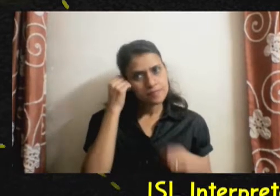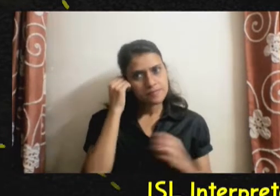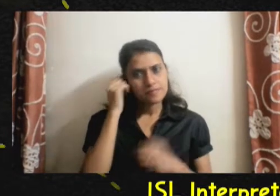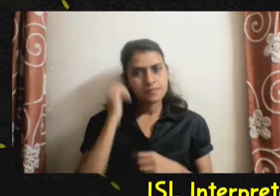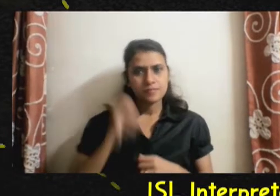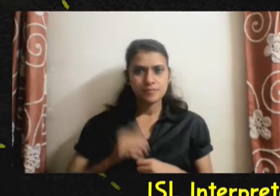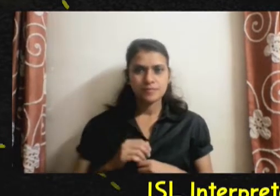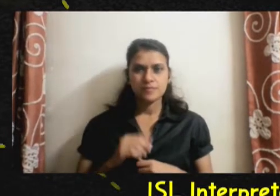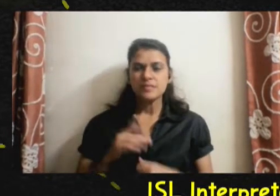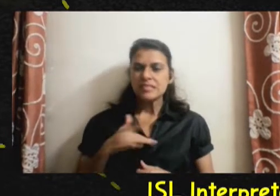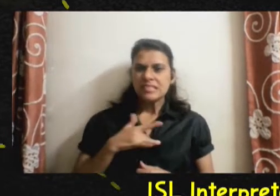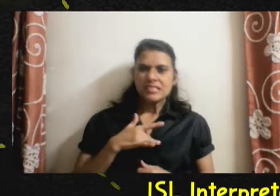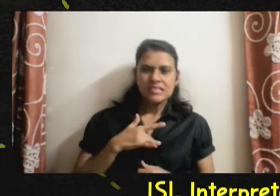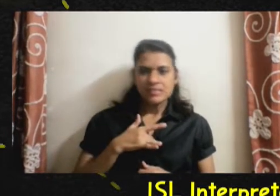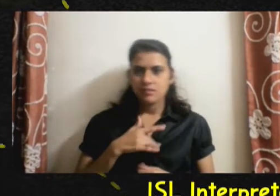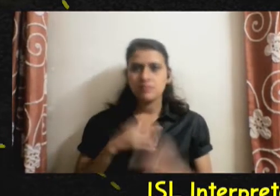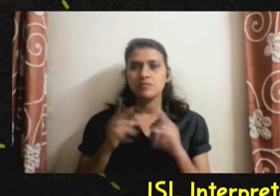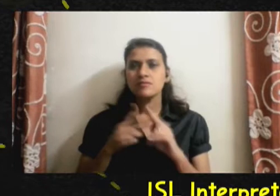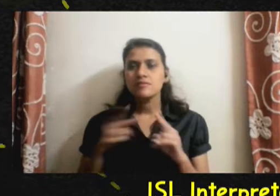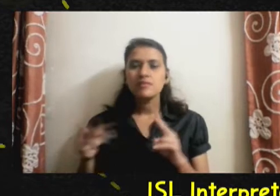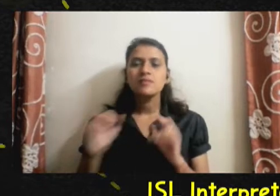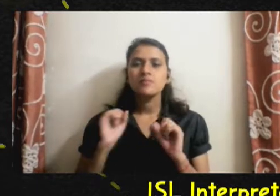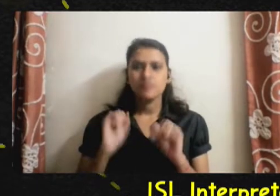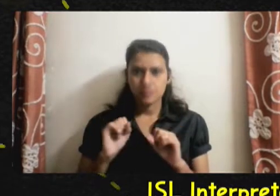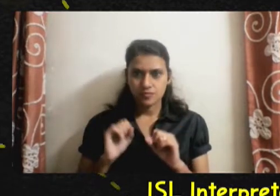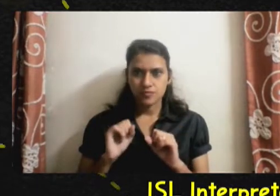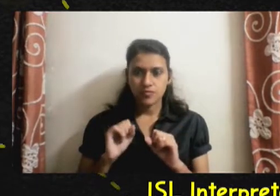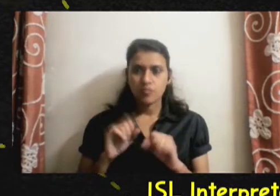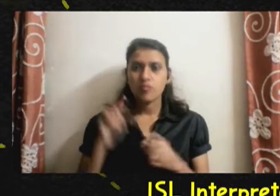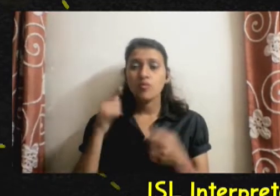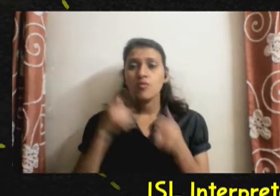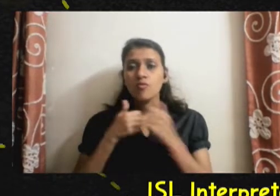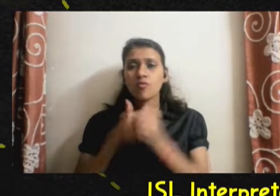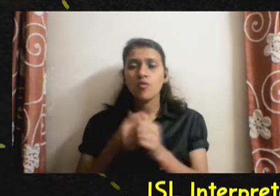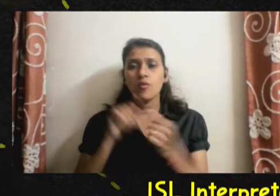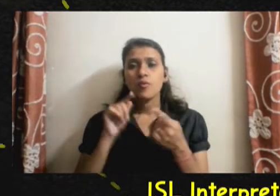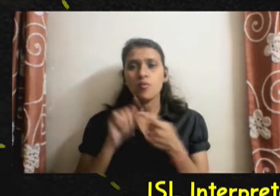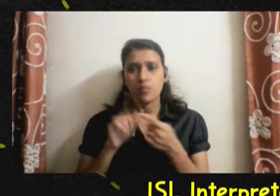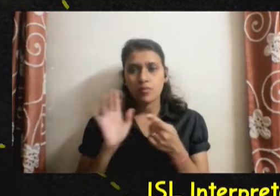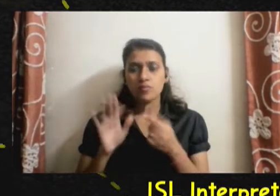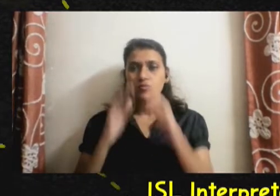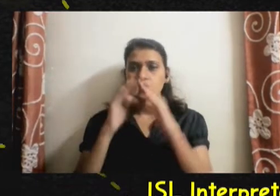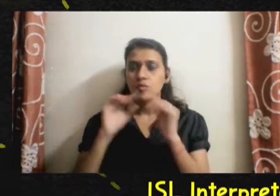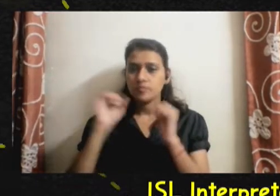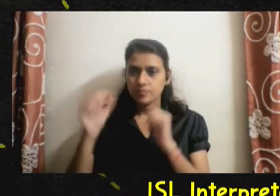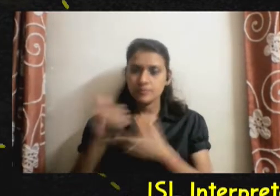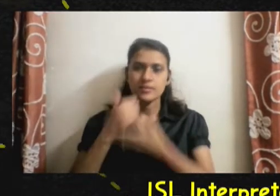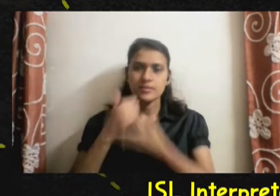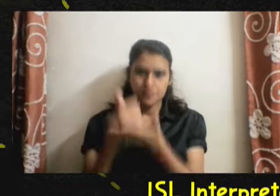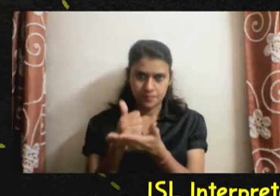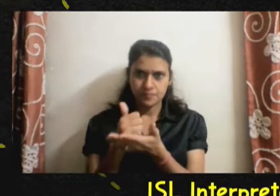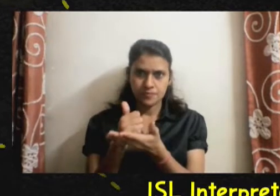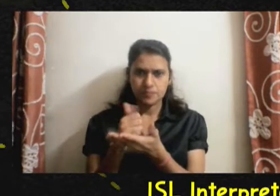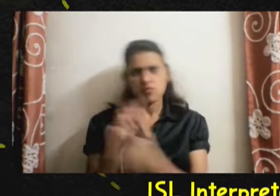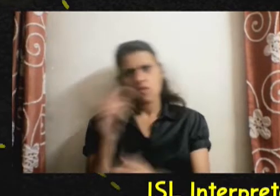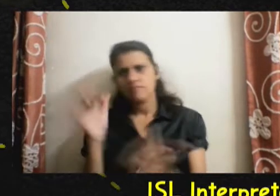simpatico voice, if you will, at the end of the line, to the point where they can say, we are being thrown out of our homes, can you send help? Or even the